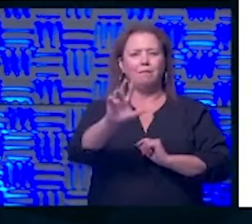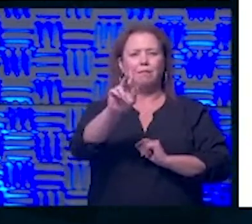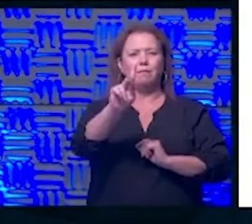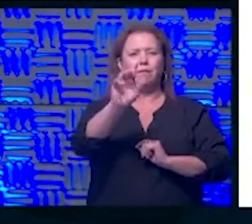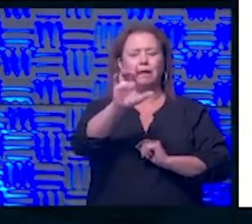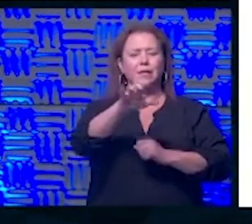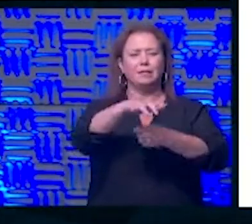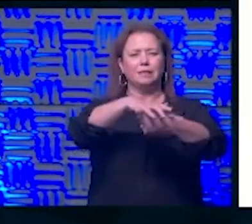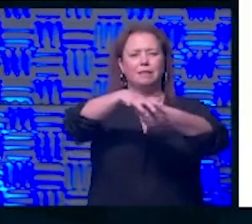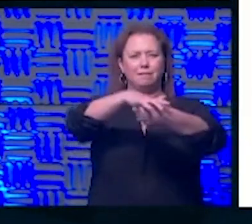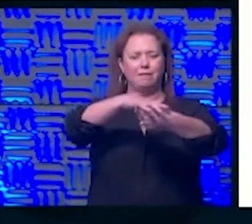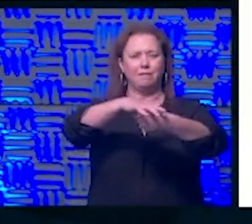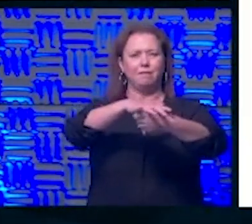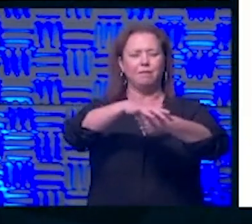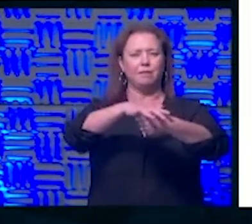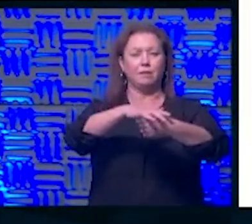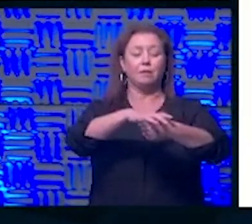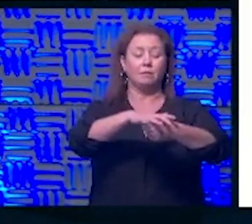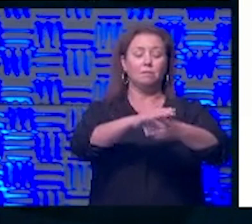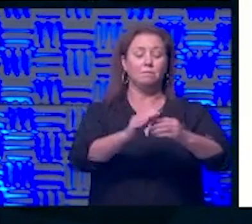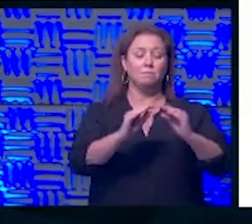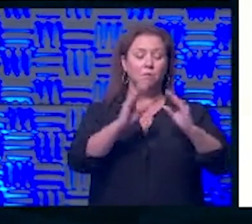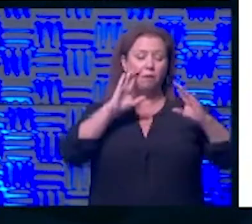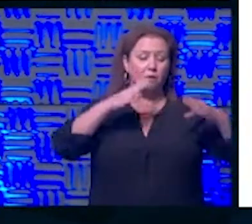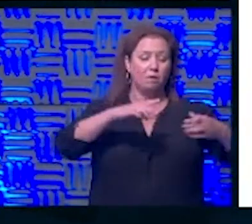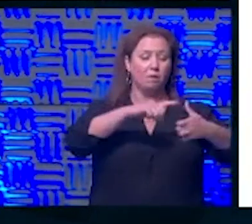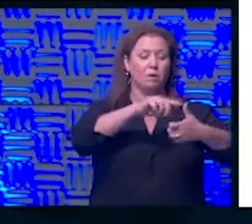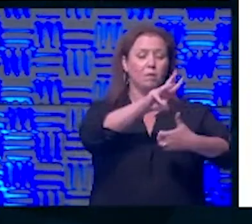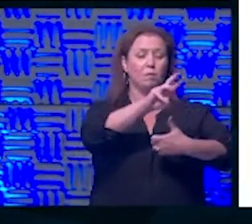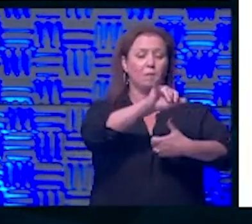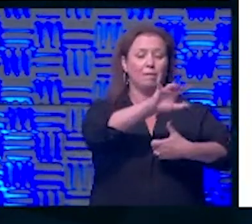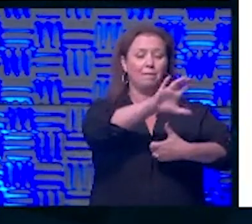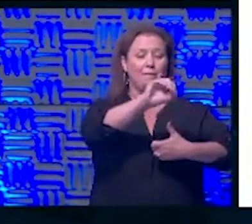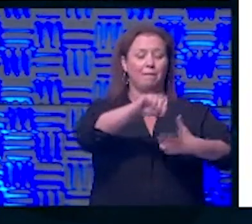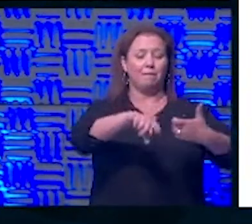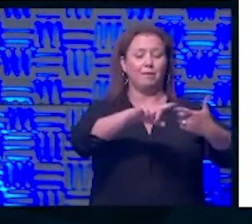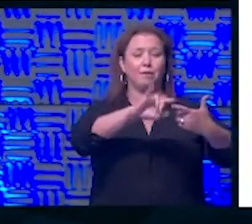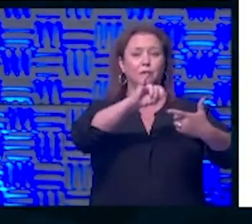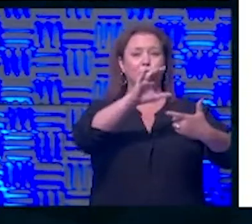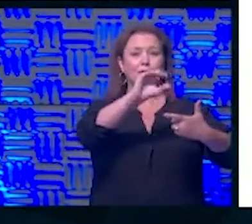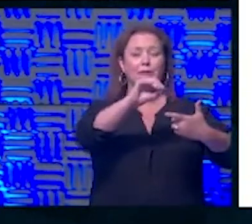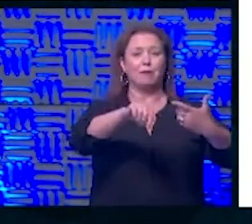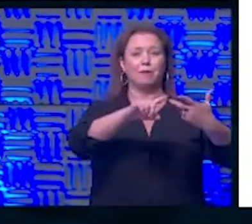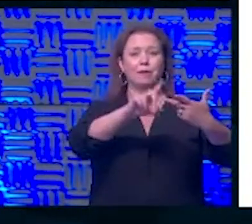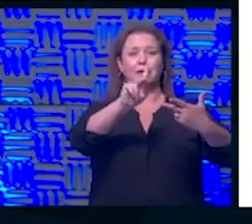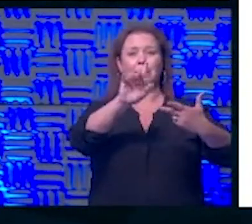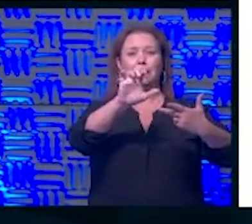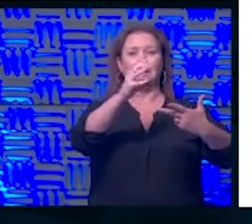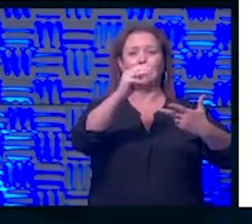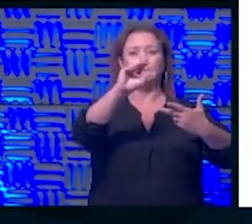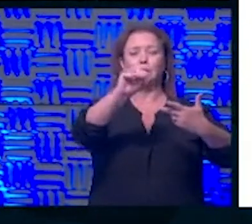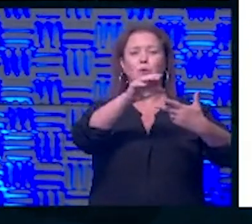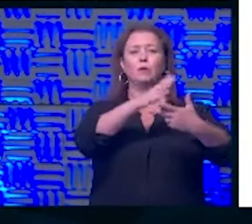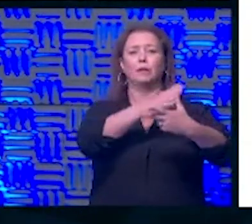metro, more probably in Wyandotte, Johnson, and then Kansas City, Missouri than others. Next one,